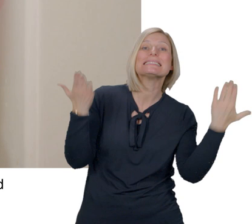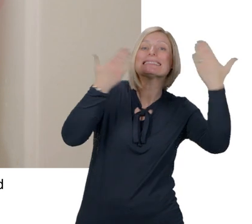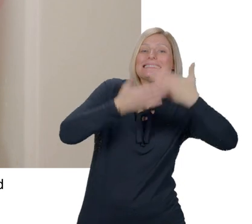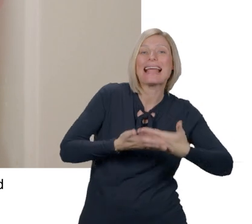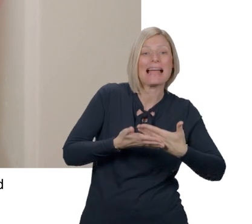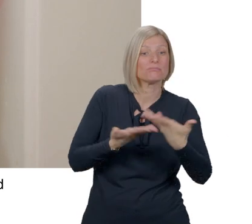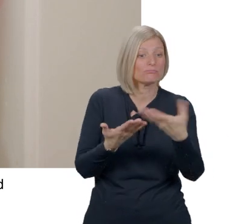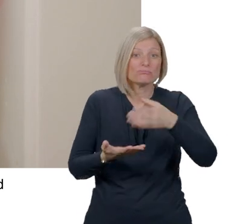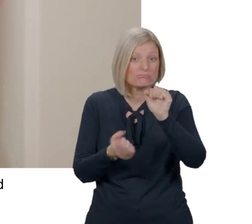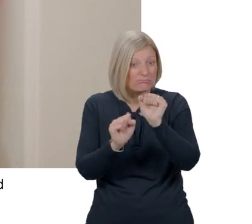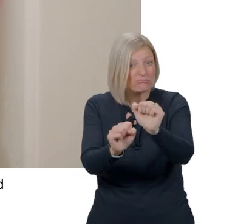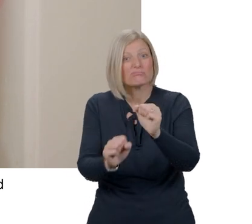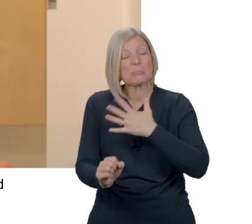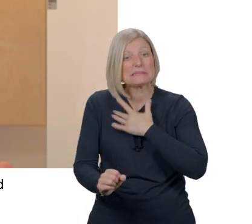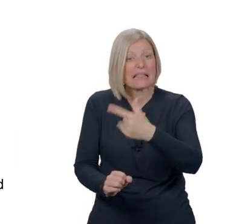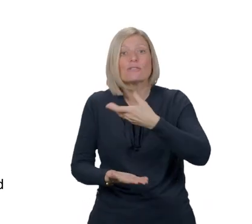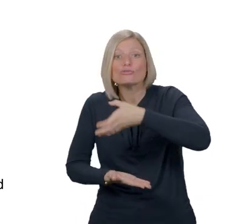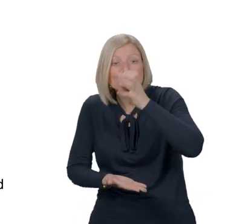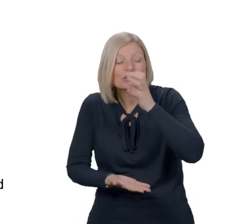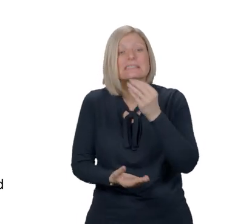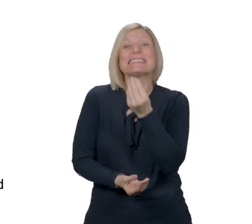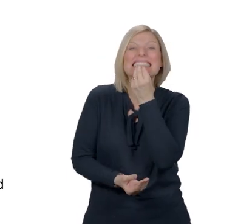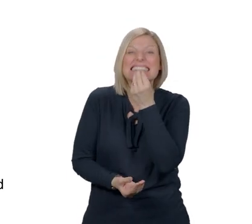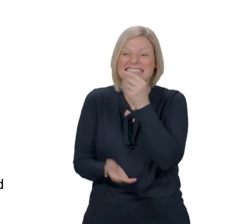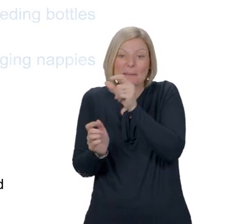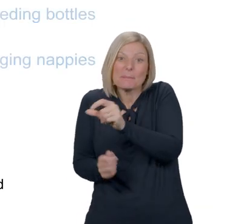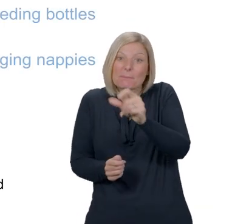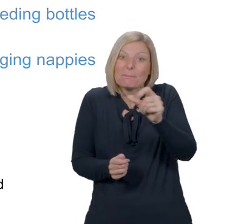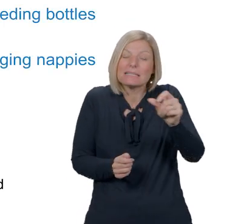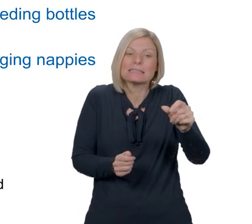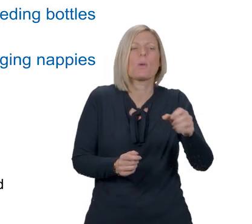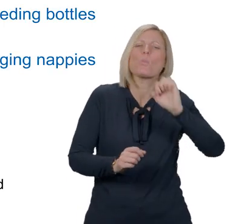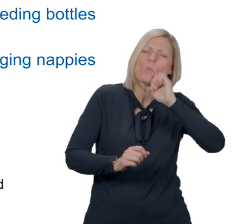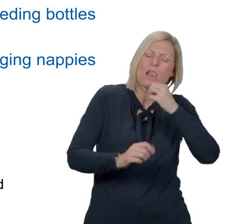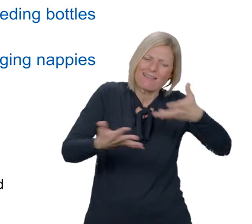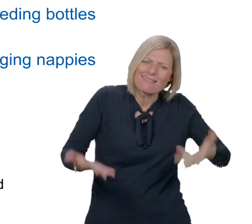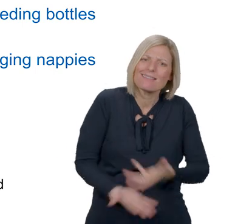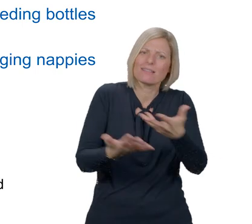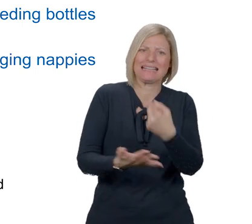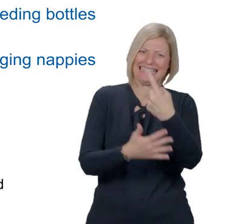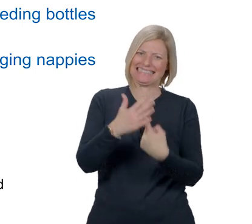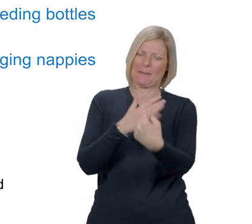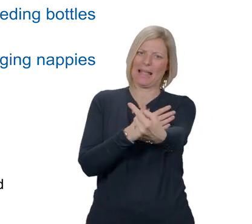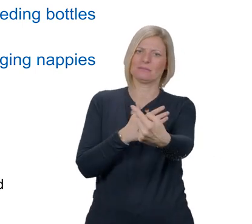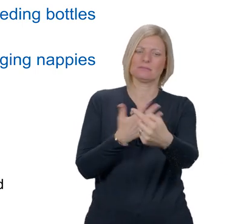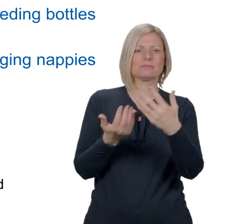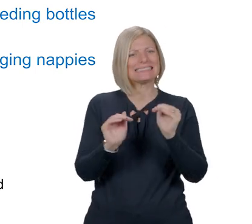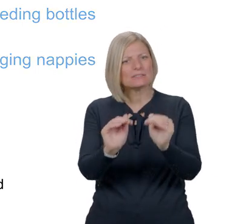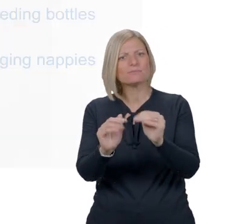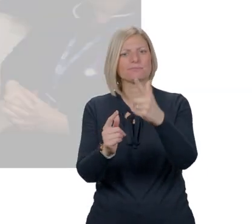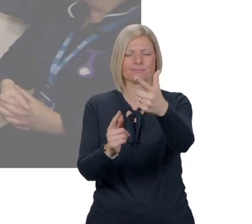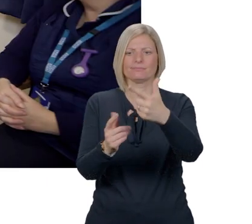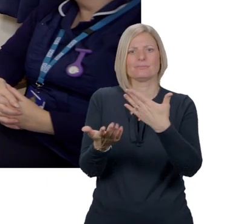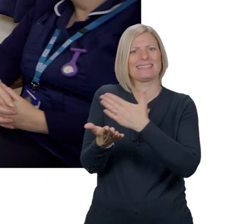We actively encourage independence and will help you maintain motherhood routines such as sterilising bottles and changing nappies.